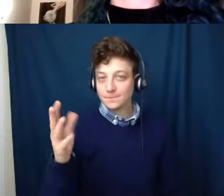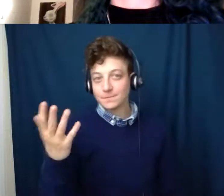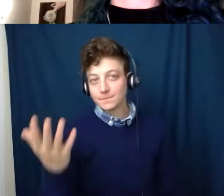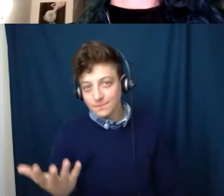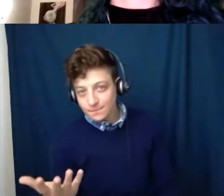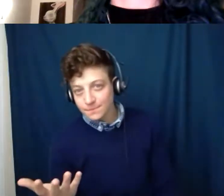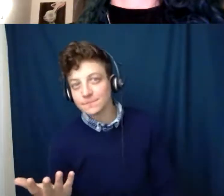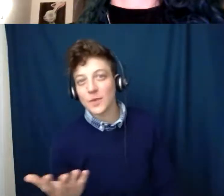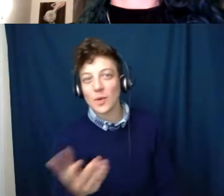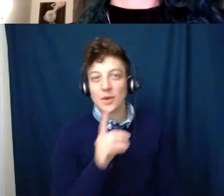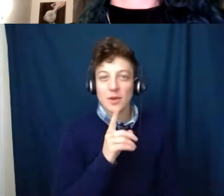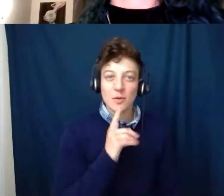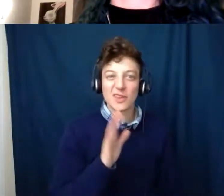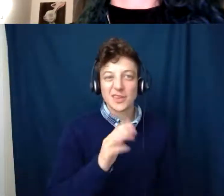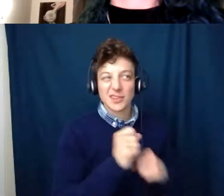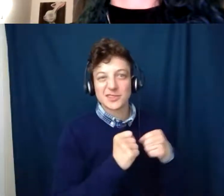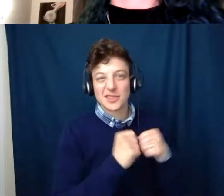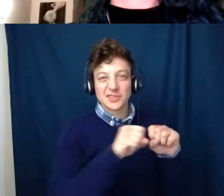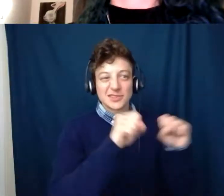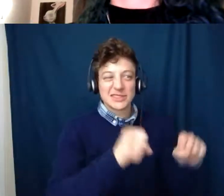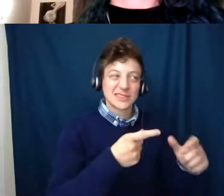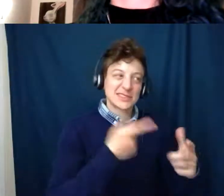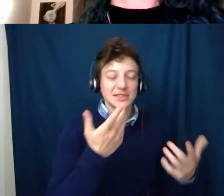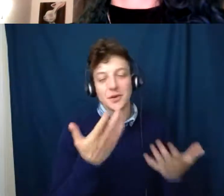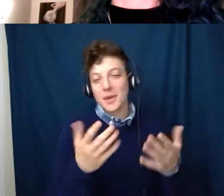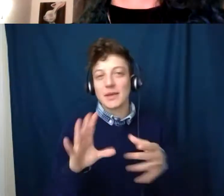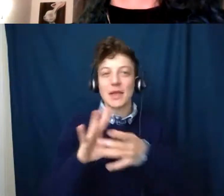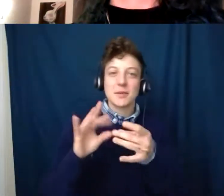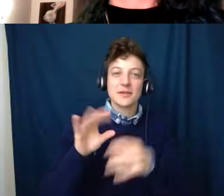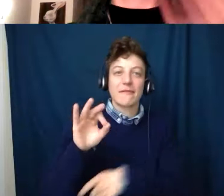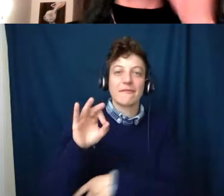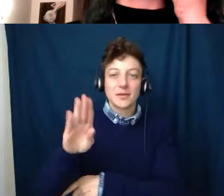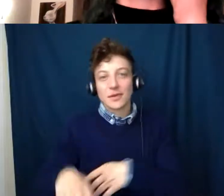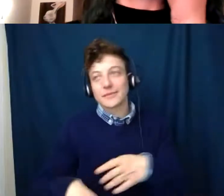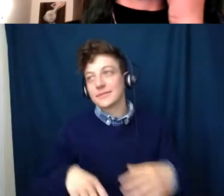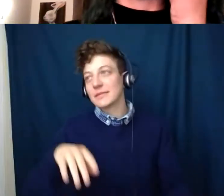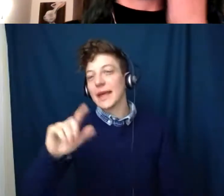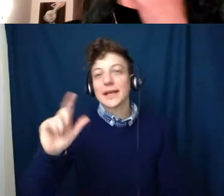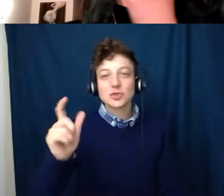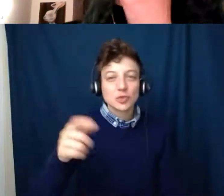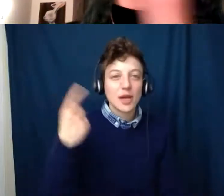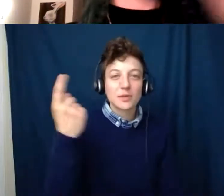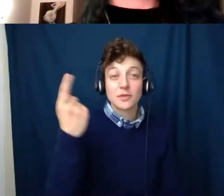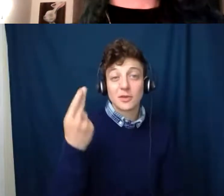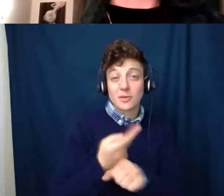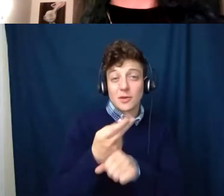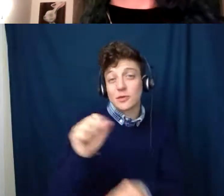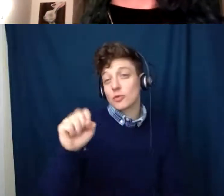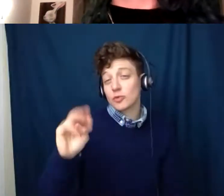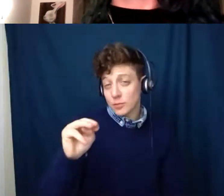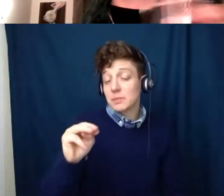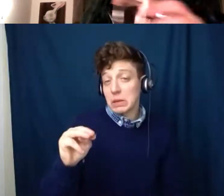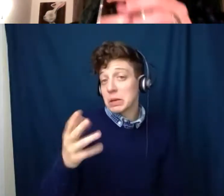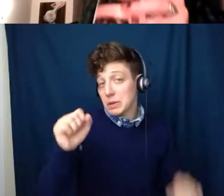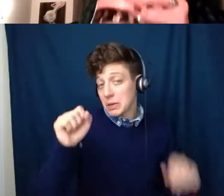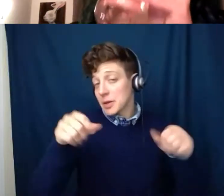ingrained infrastructure. So sometimes just like messaging on Facebook or Instagram or like however on social media could be an